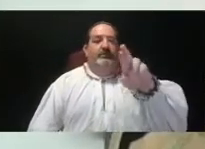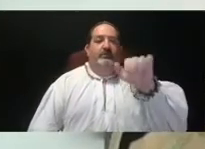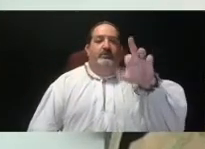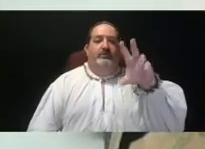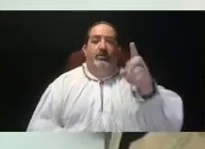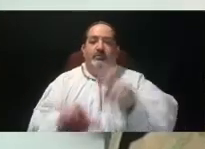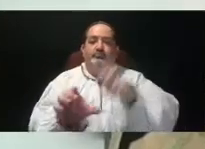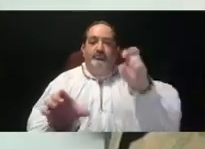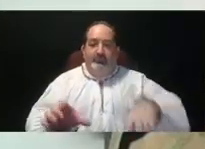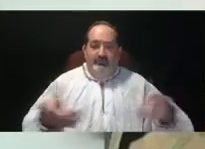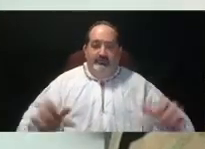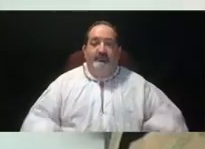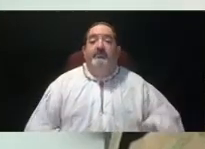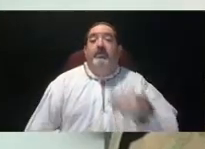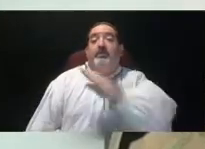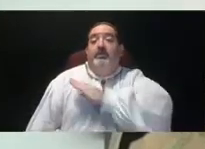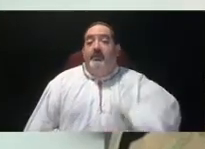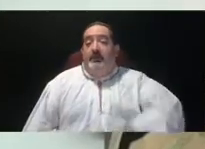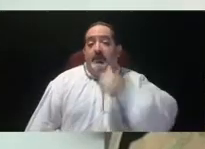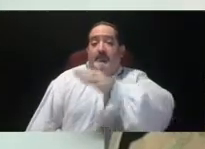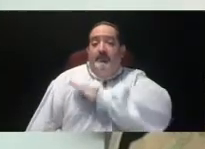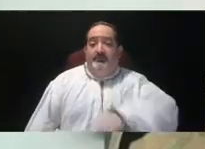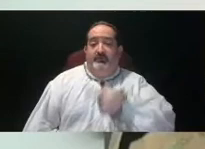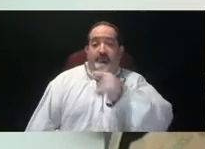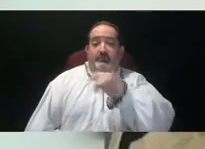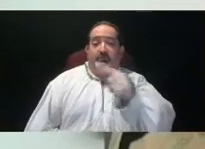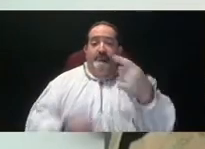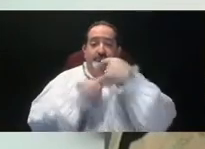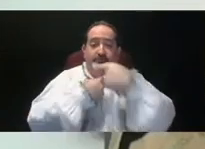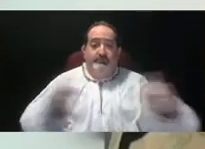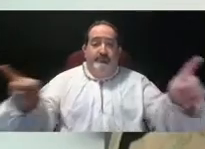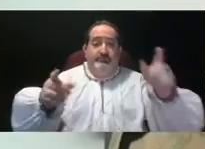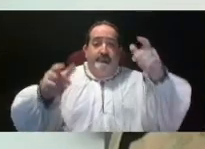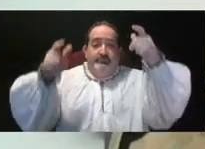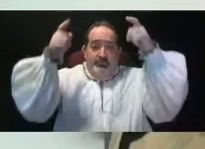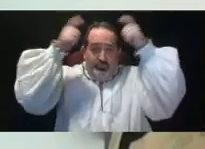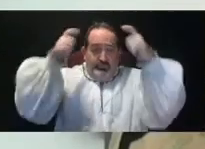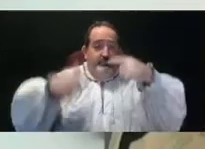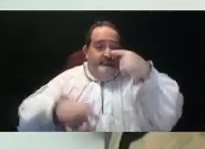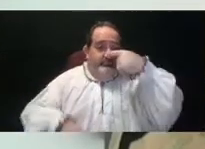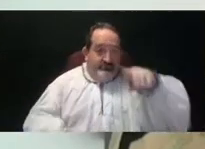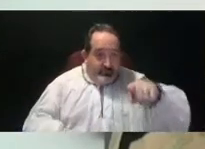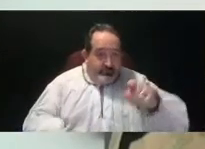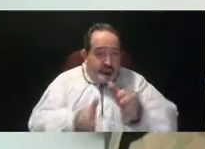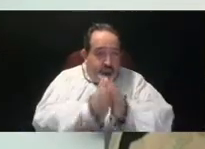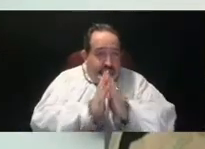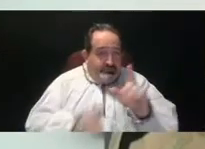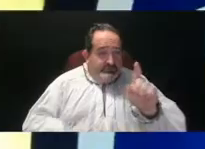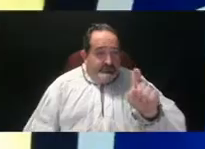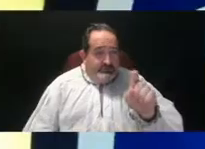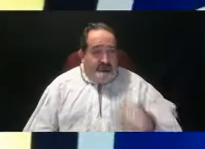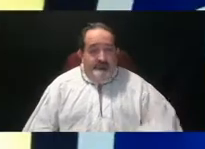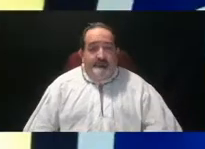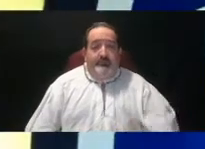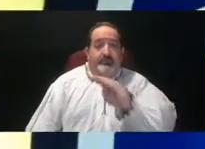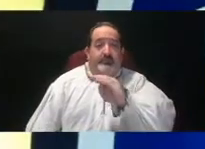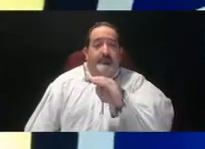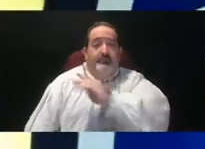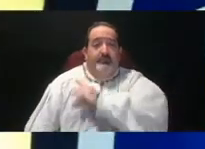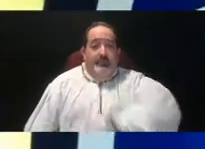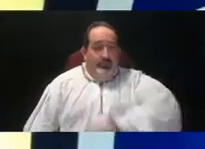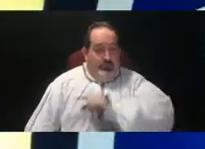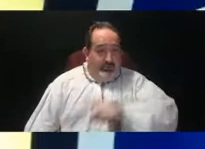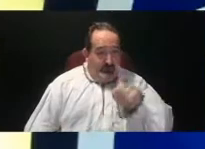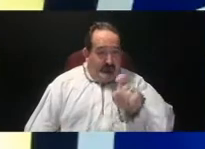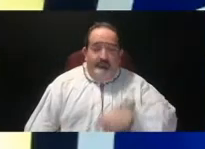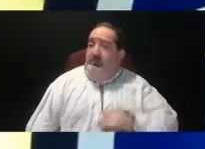Your Majesty, the Baron and Baroness of Gyldenholt beg leave to address the crown. May you grant their humble request. They have